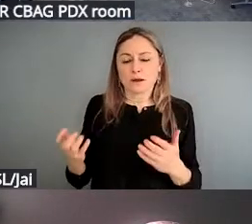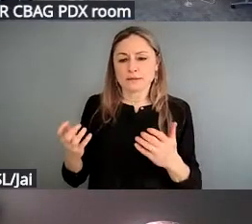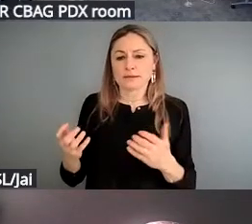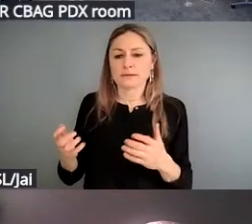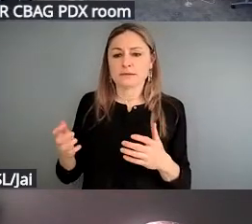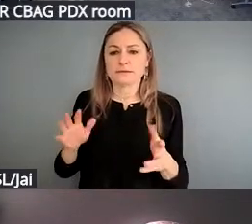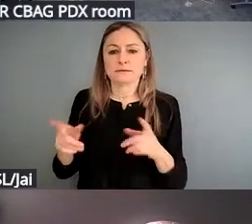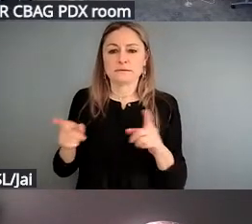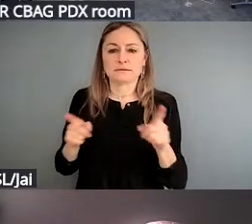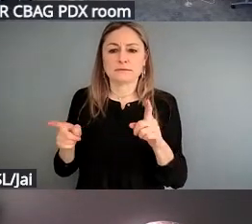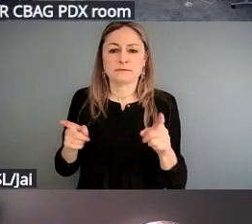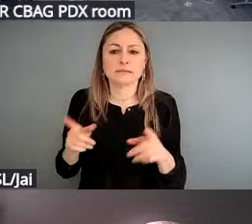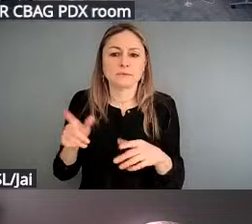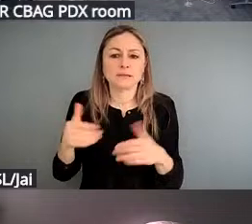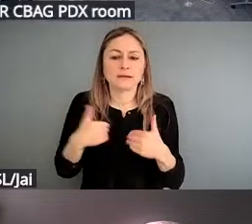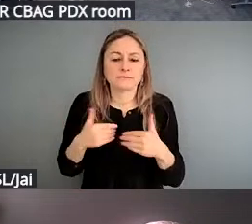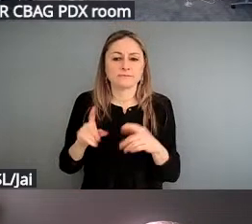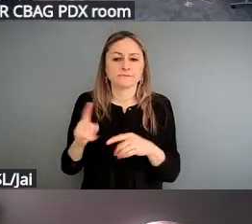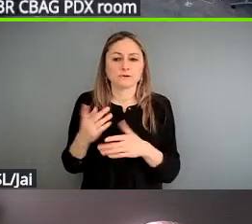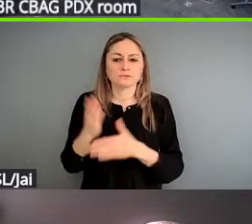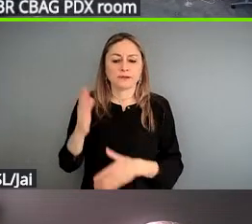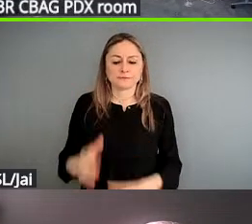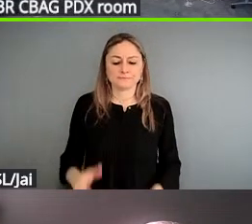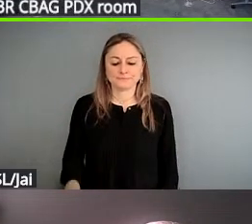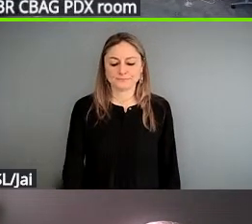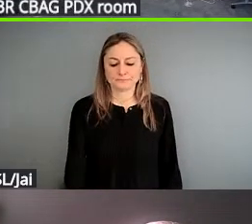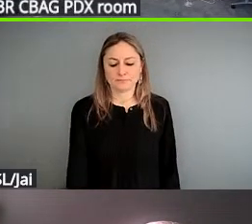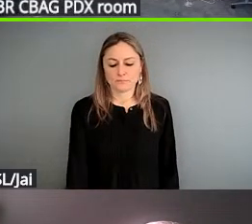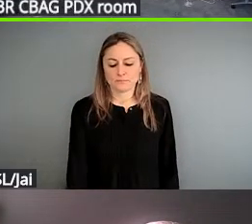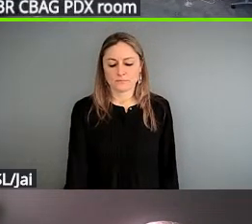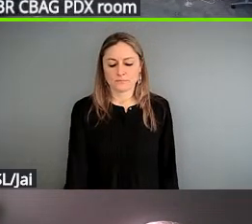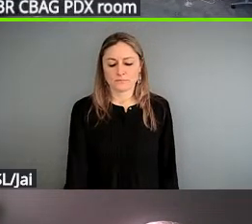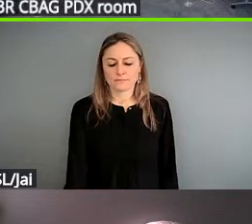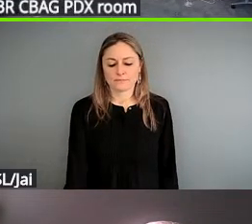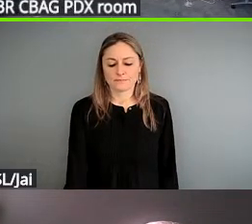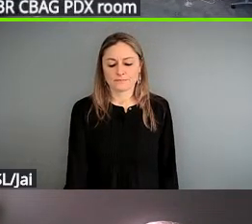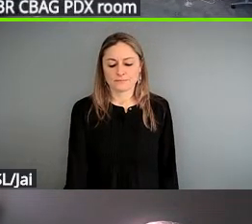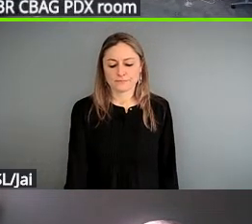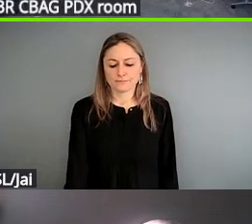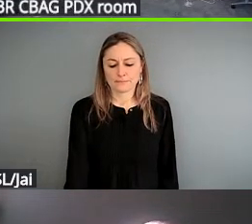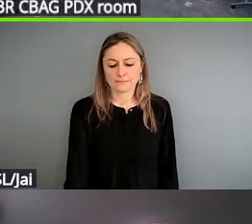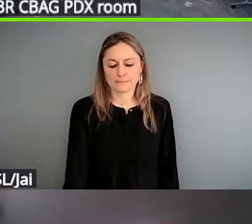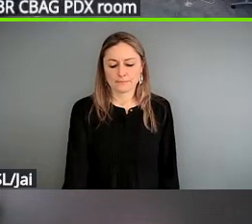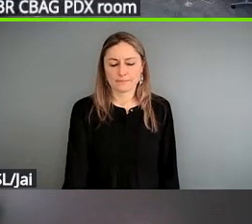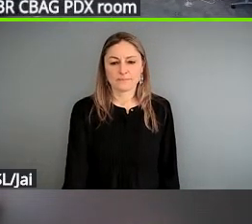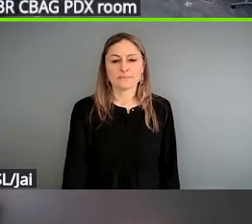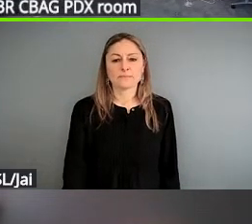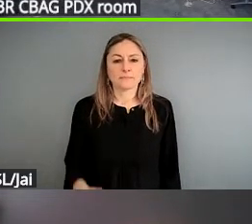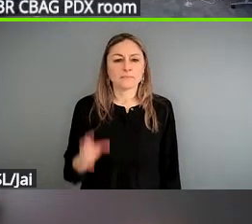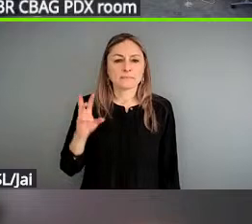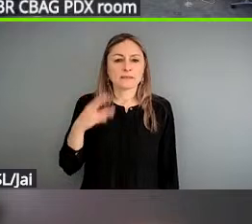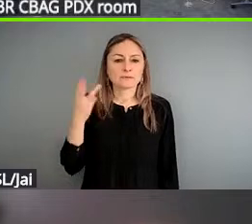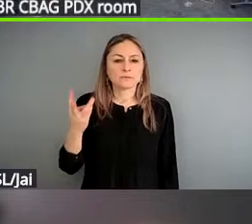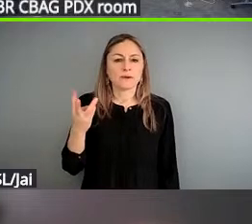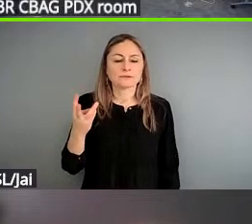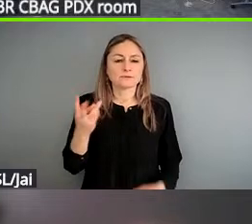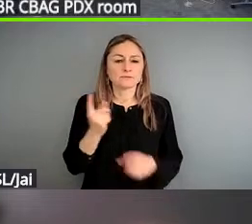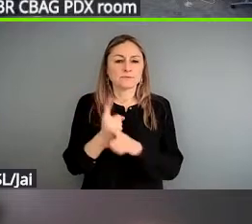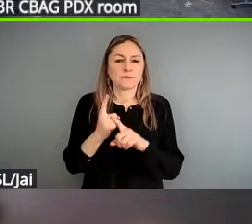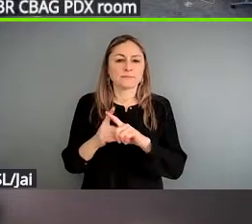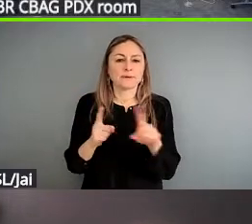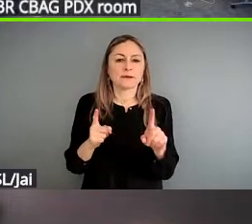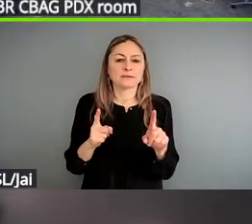areas, they would have the first right. And Ryan actually that may be exactly how it is in Washington, right? But there's a